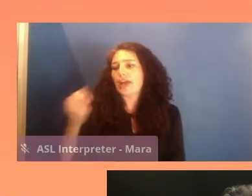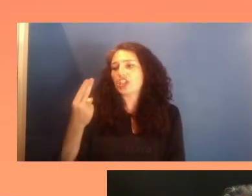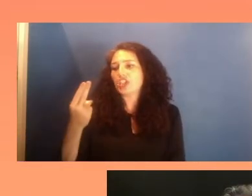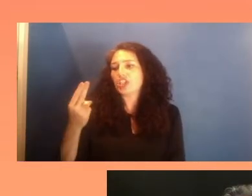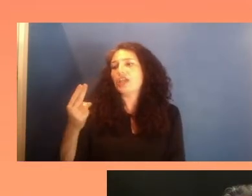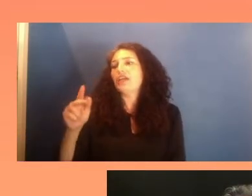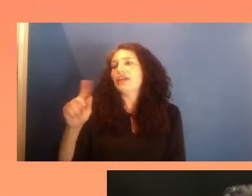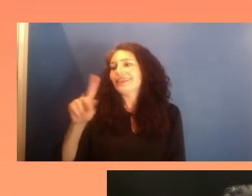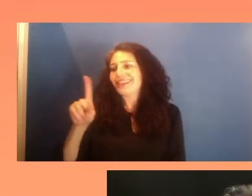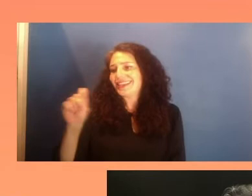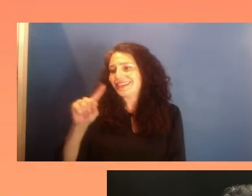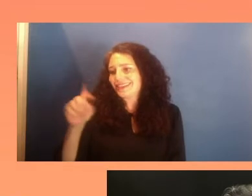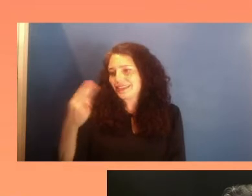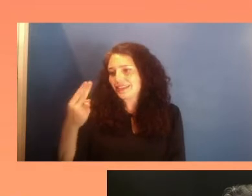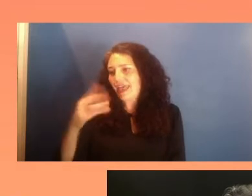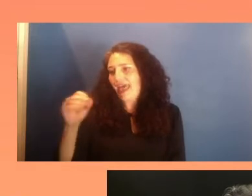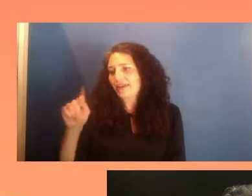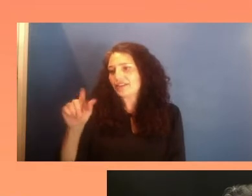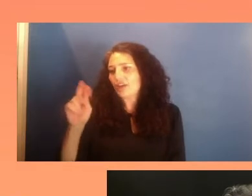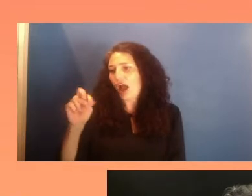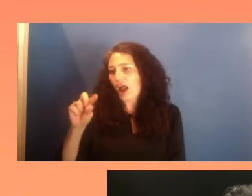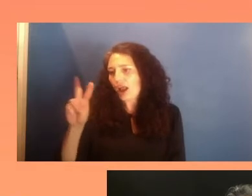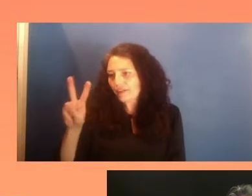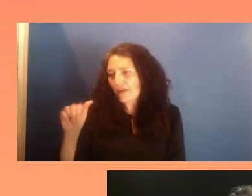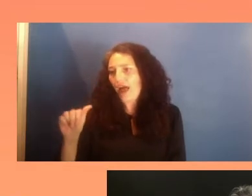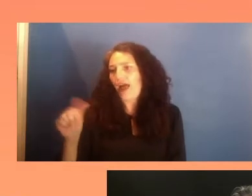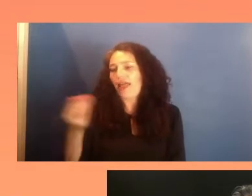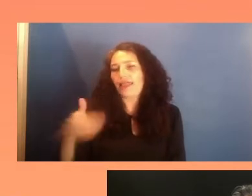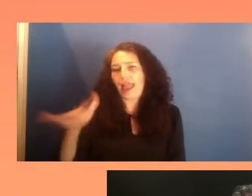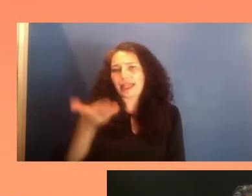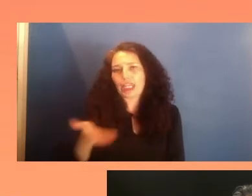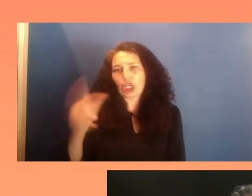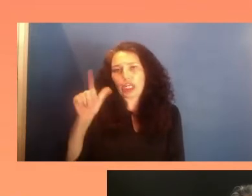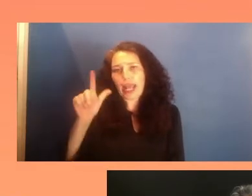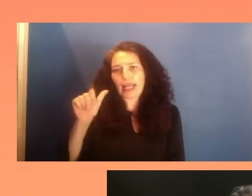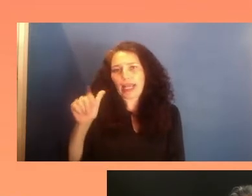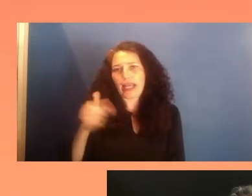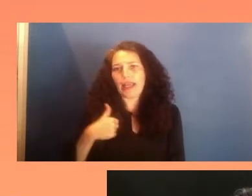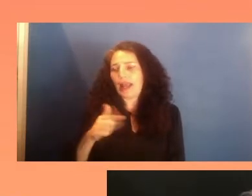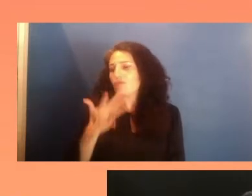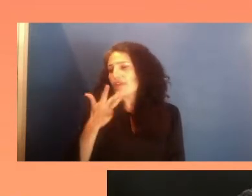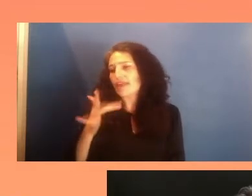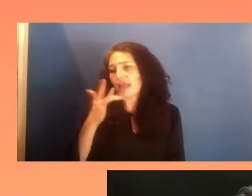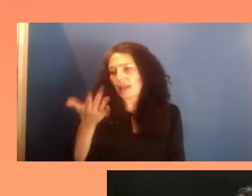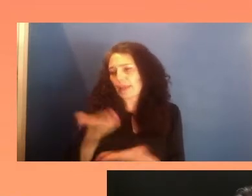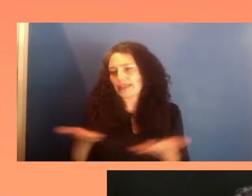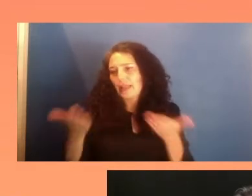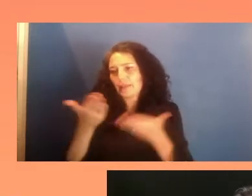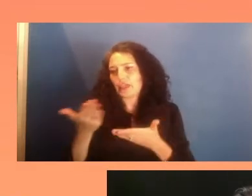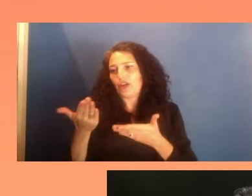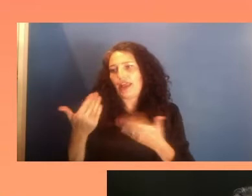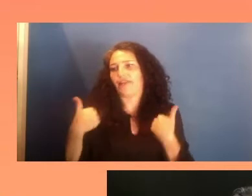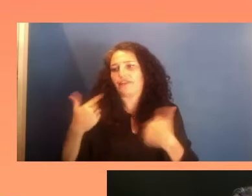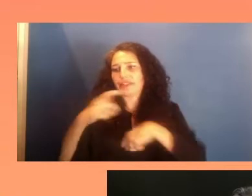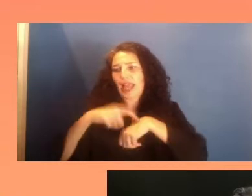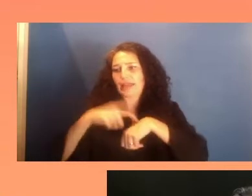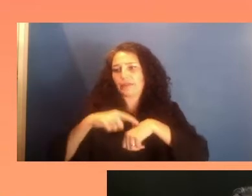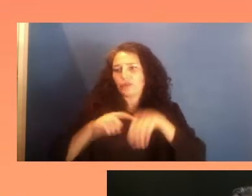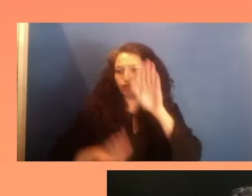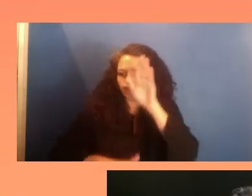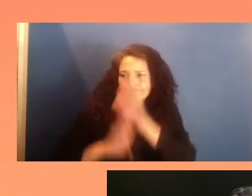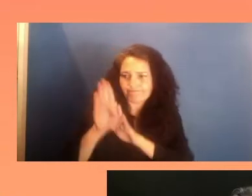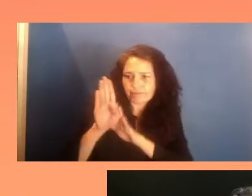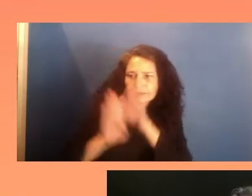senior fellow with the Perspective Fund, which means I'm lucky to have time to devote to field building,